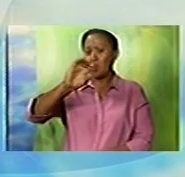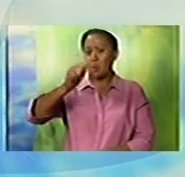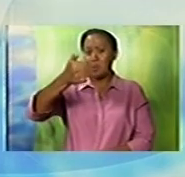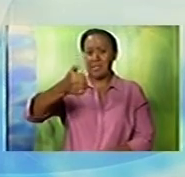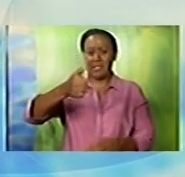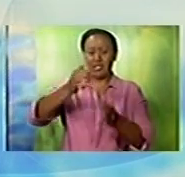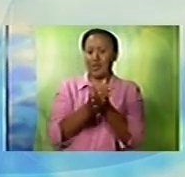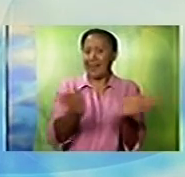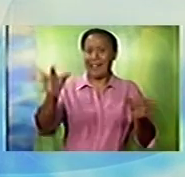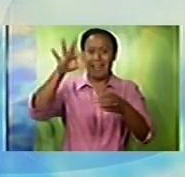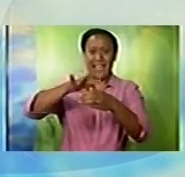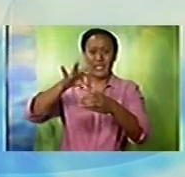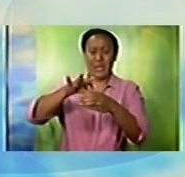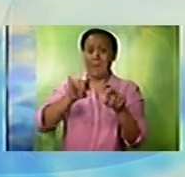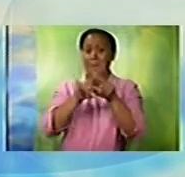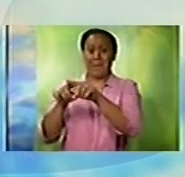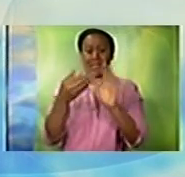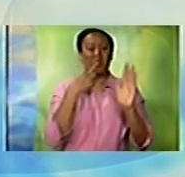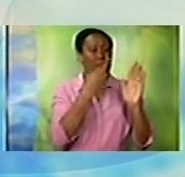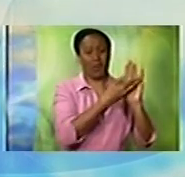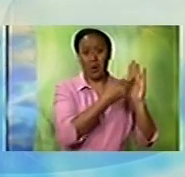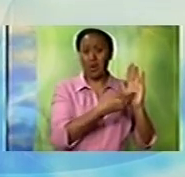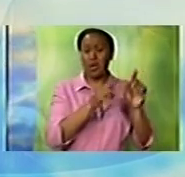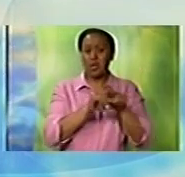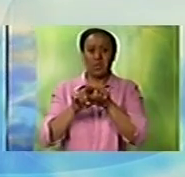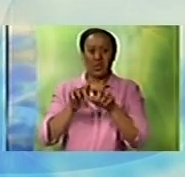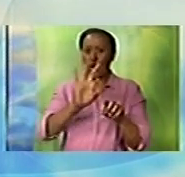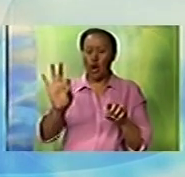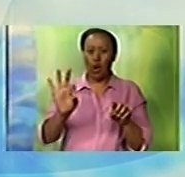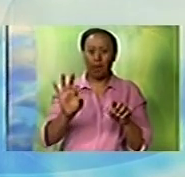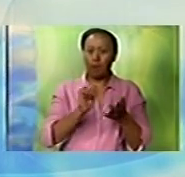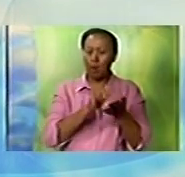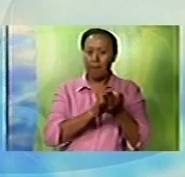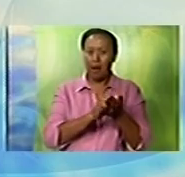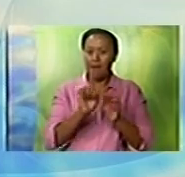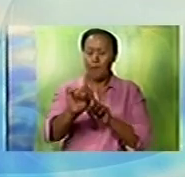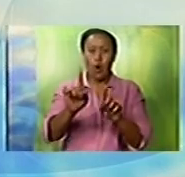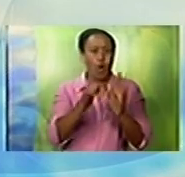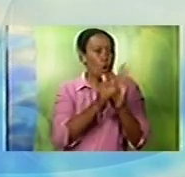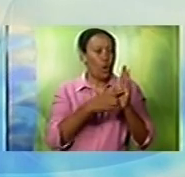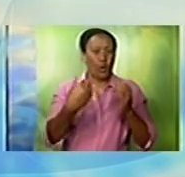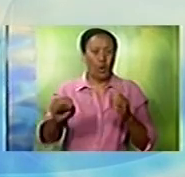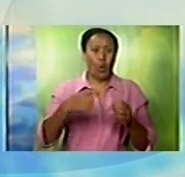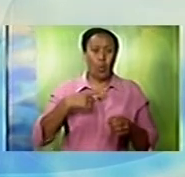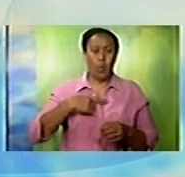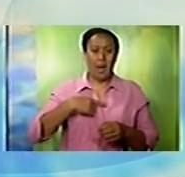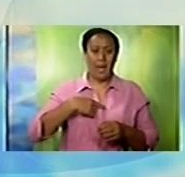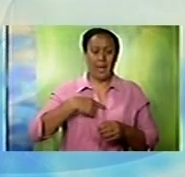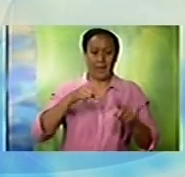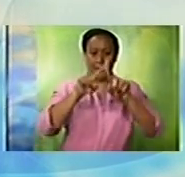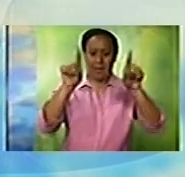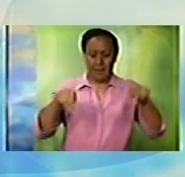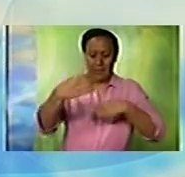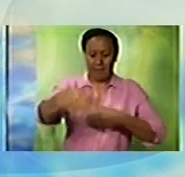elections, notwithstanding the fact that the report also showed the elections were credible, but noted that there were no proper reconciliation